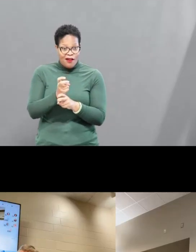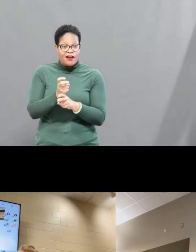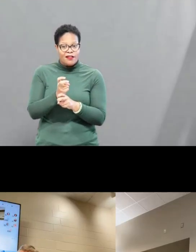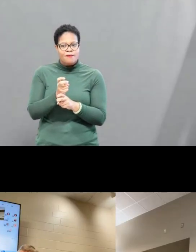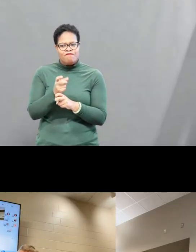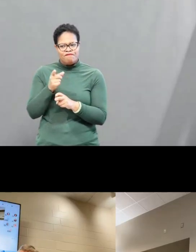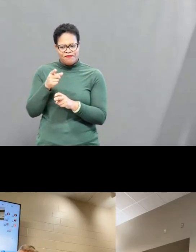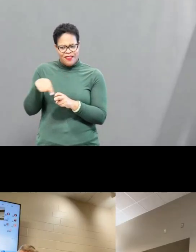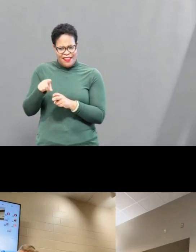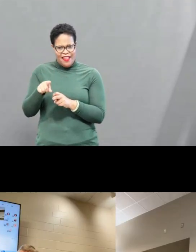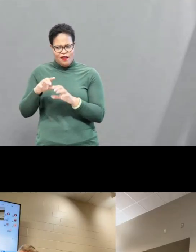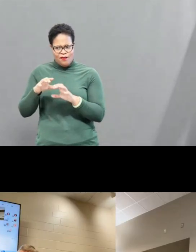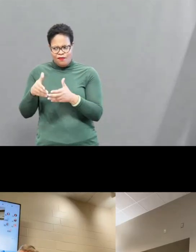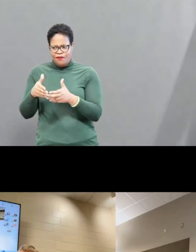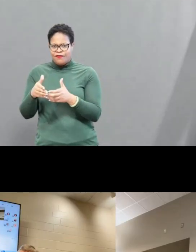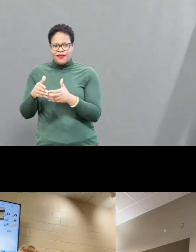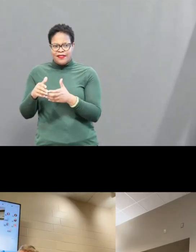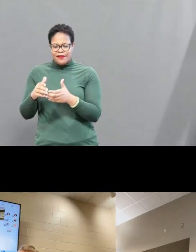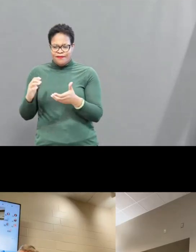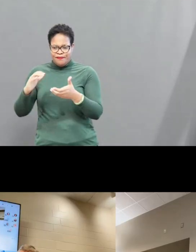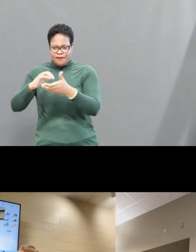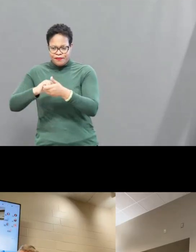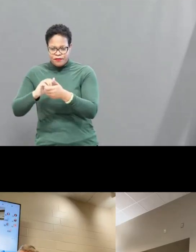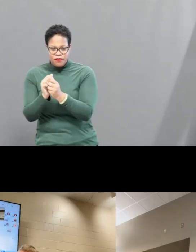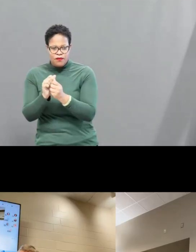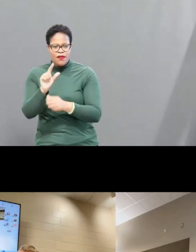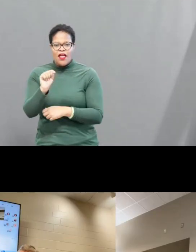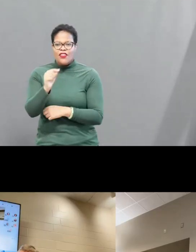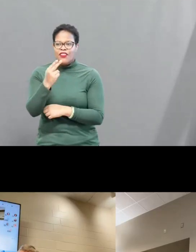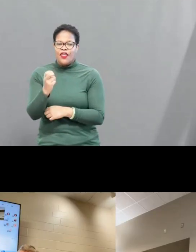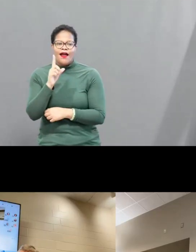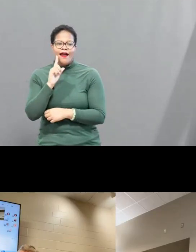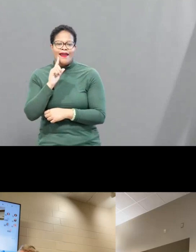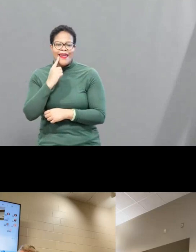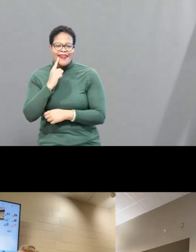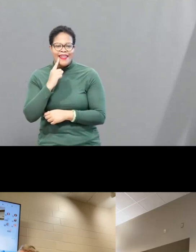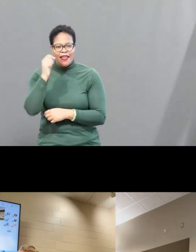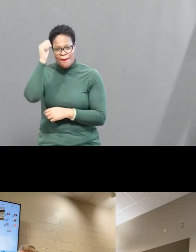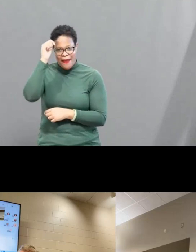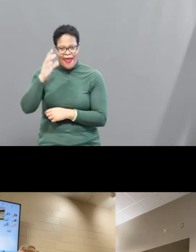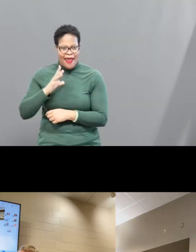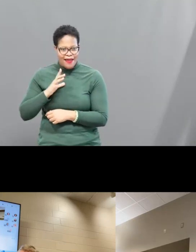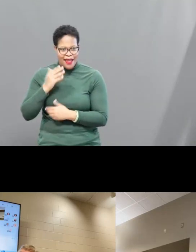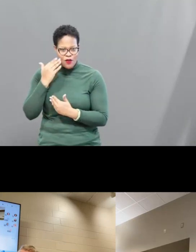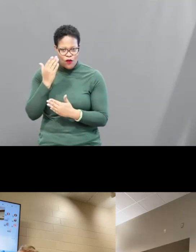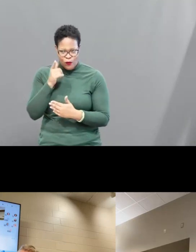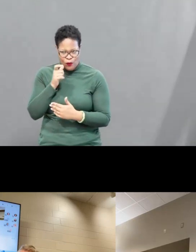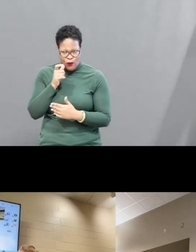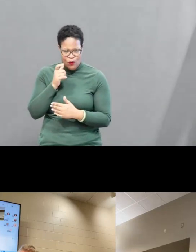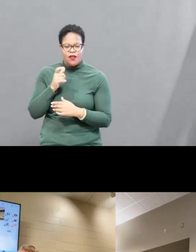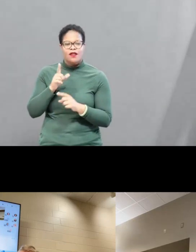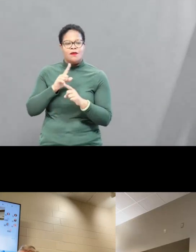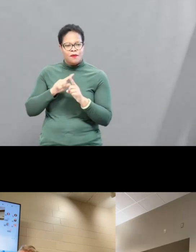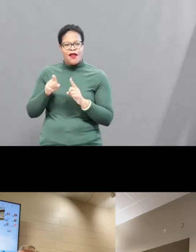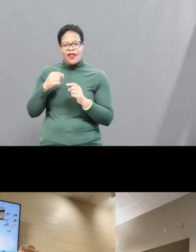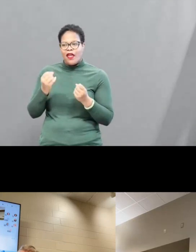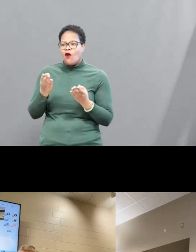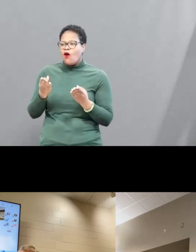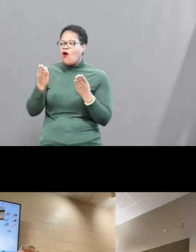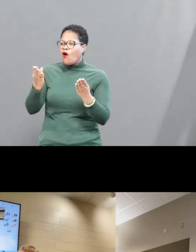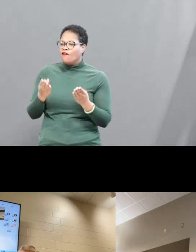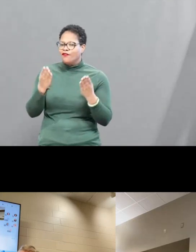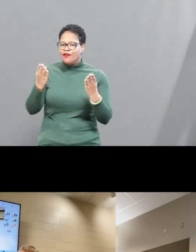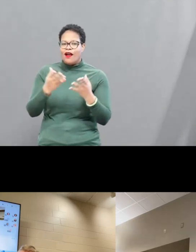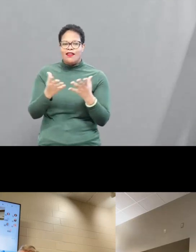They've teamed up with Candyman. I don't know if any of you are familiar with Candyman, but they offer a lot of